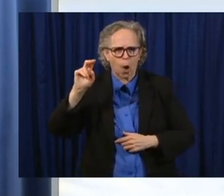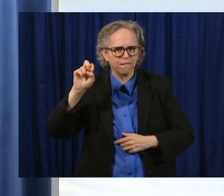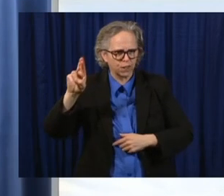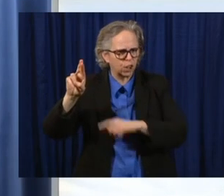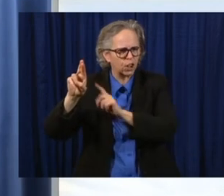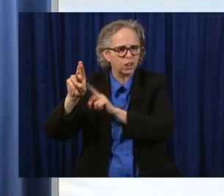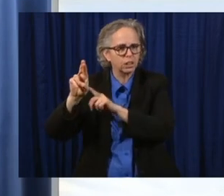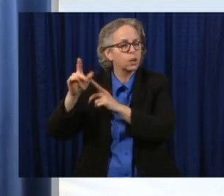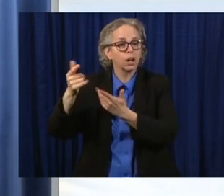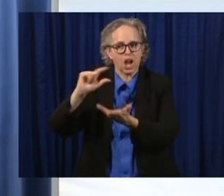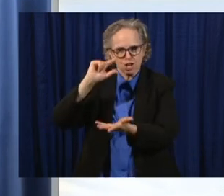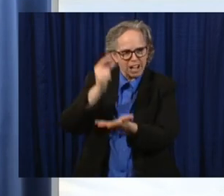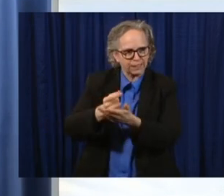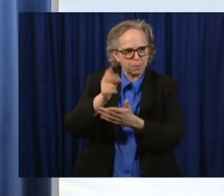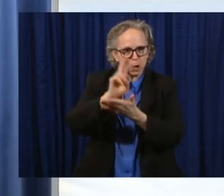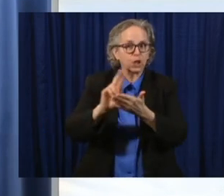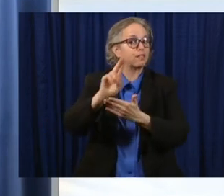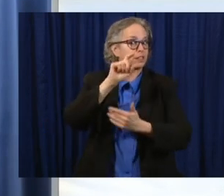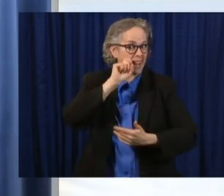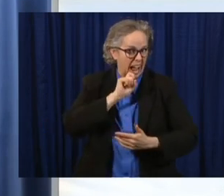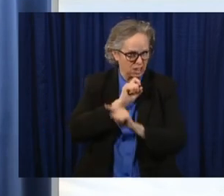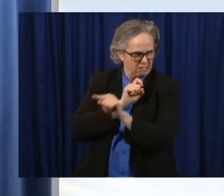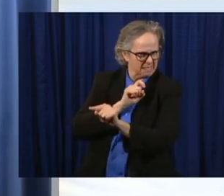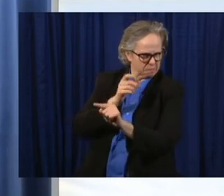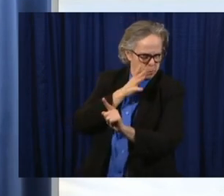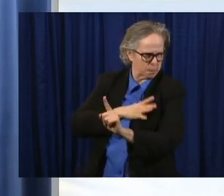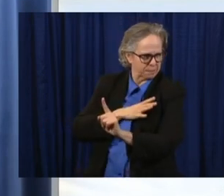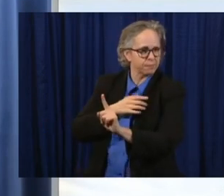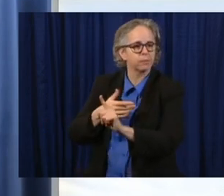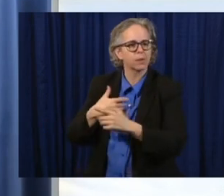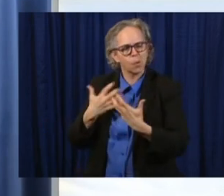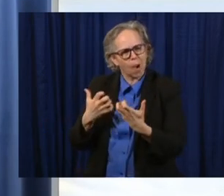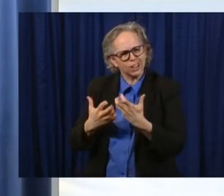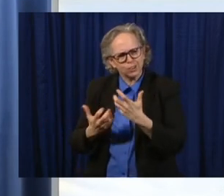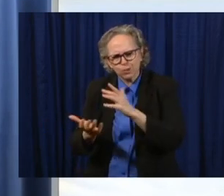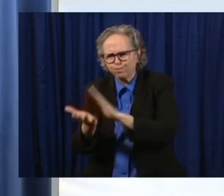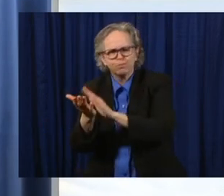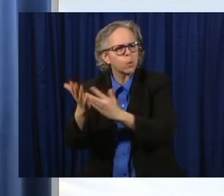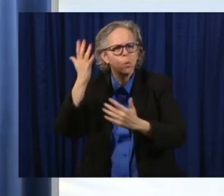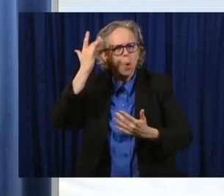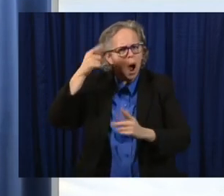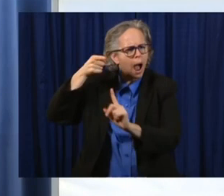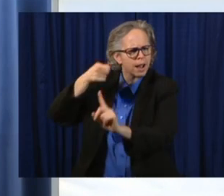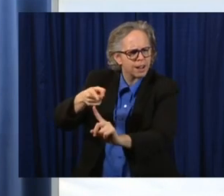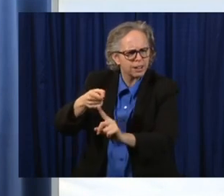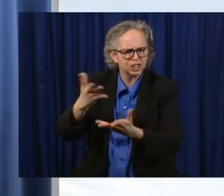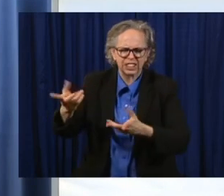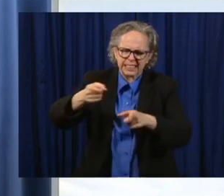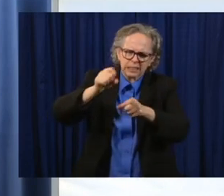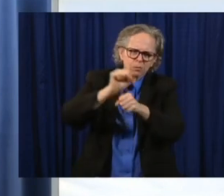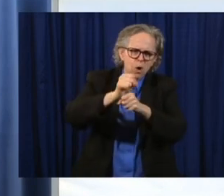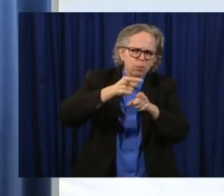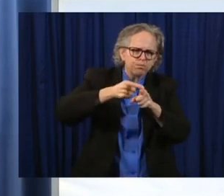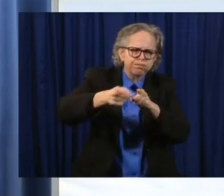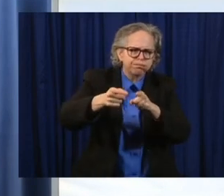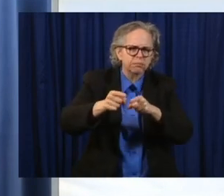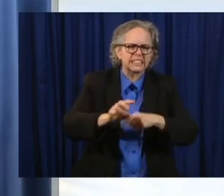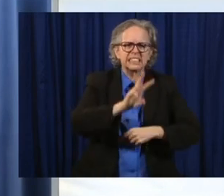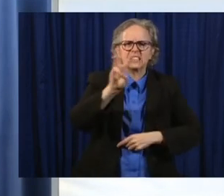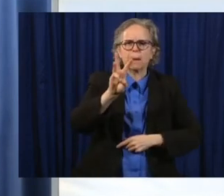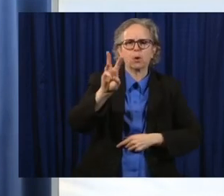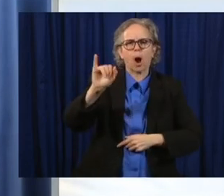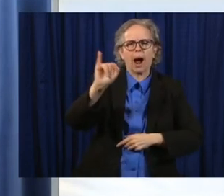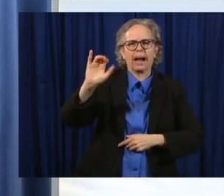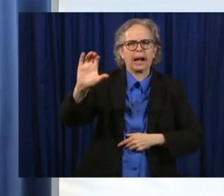mention that Susan has worked in the area of Wick, up in northern Ohio, in the